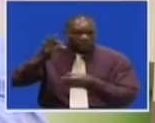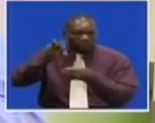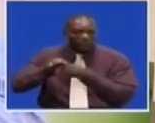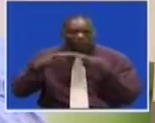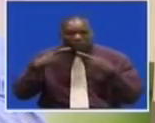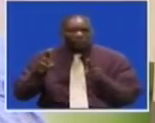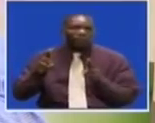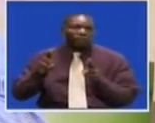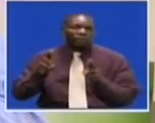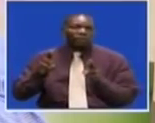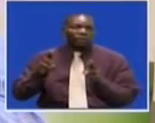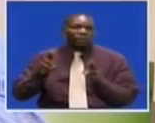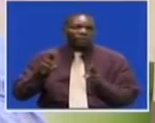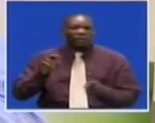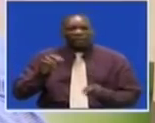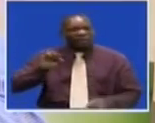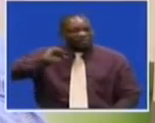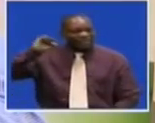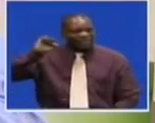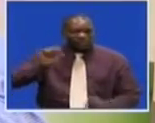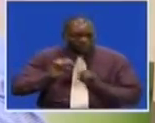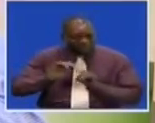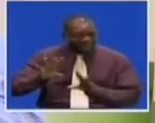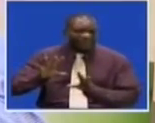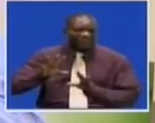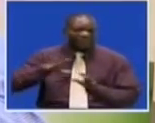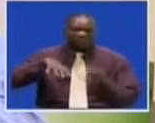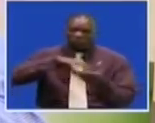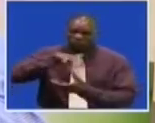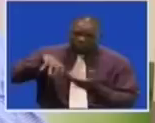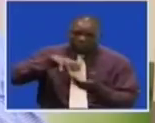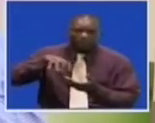Front hates violence. In light of the foregoing,